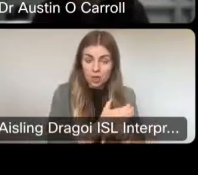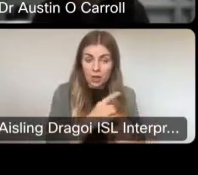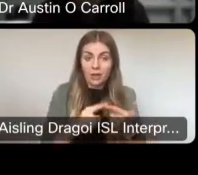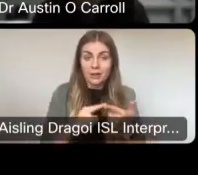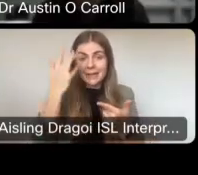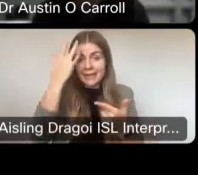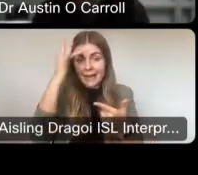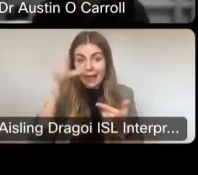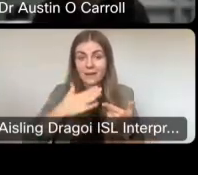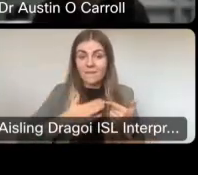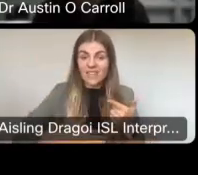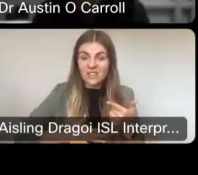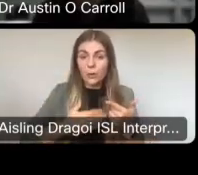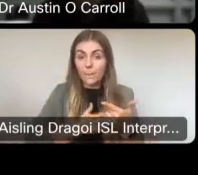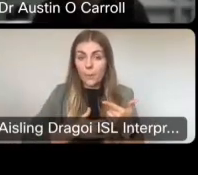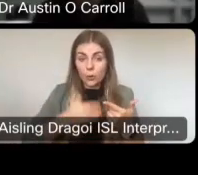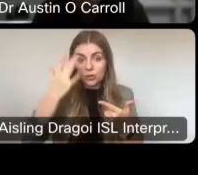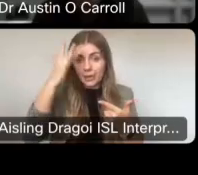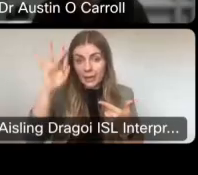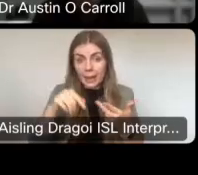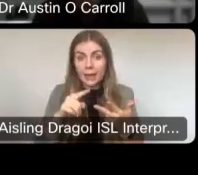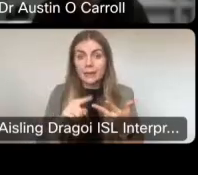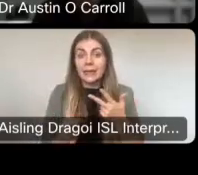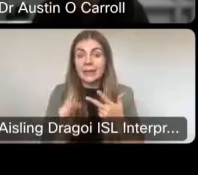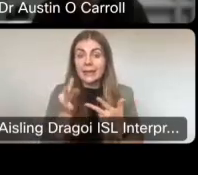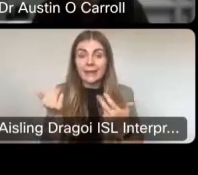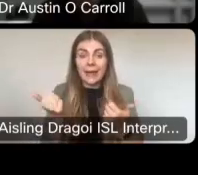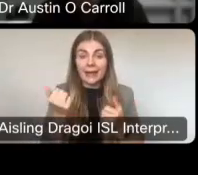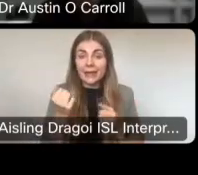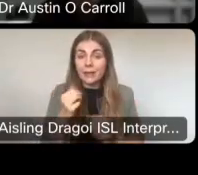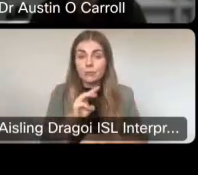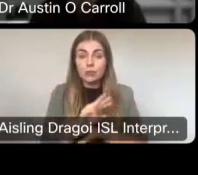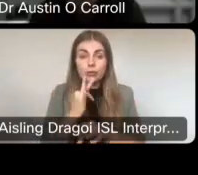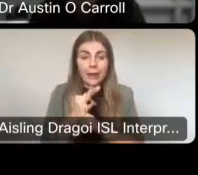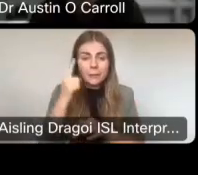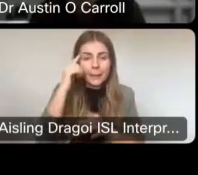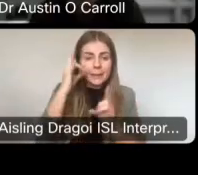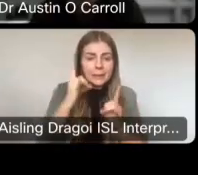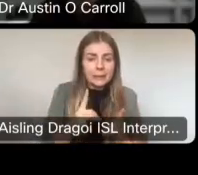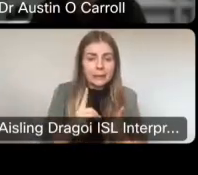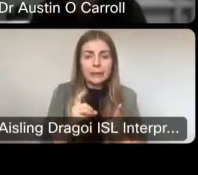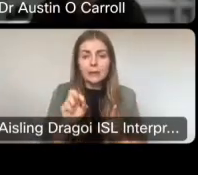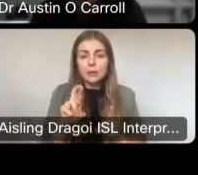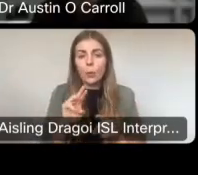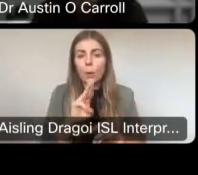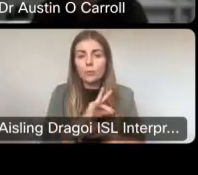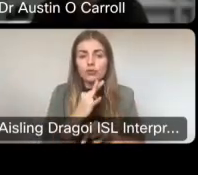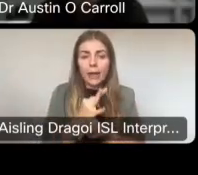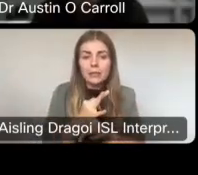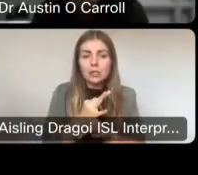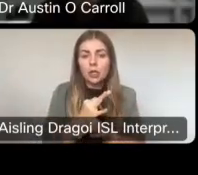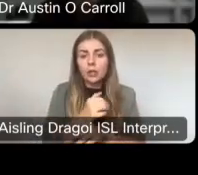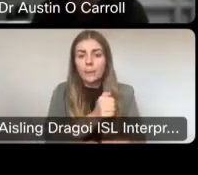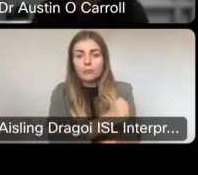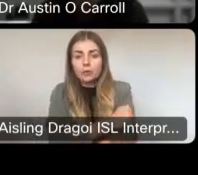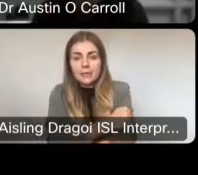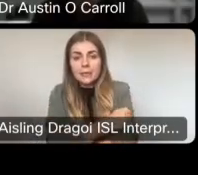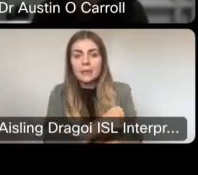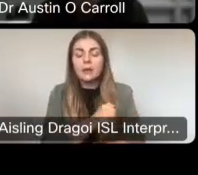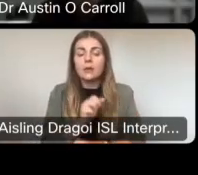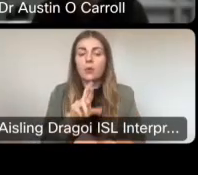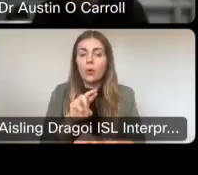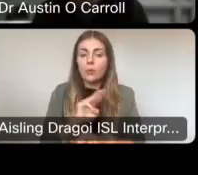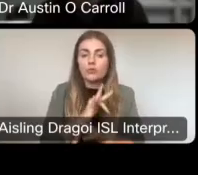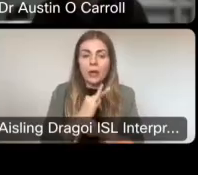child, and then if there was parental mental illness, parental imprisonment or incarceration, a parental